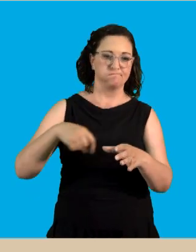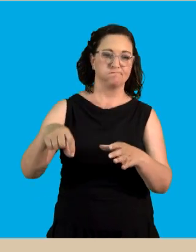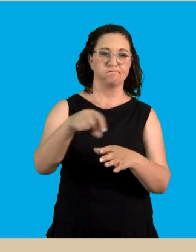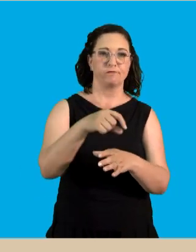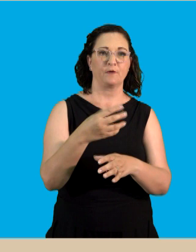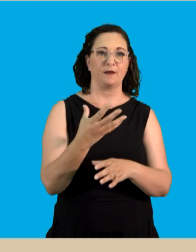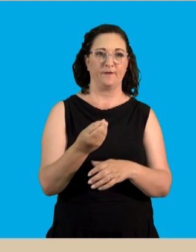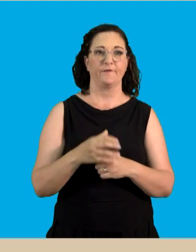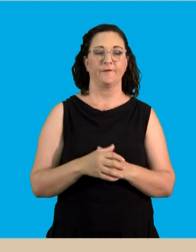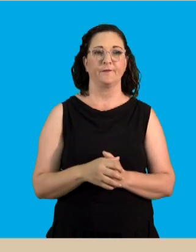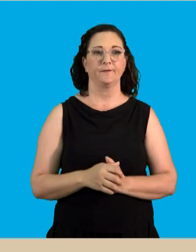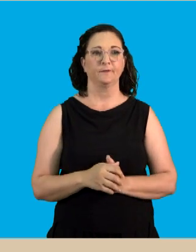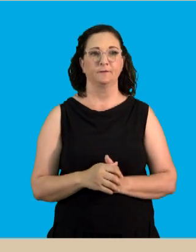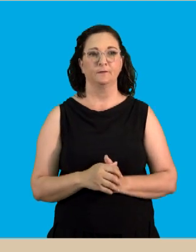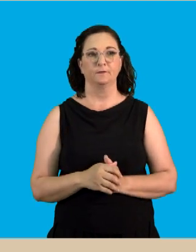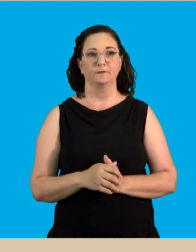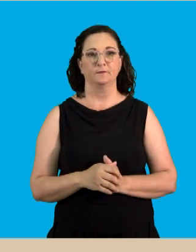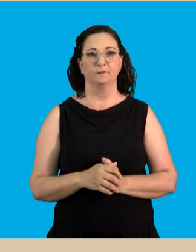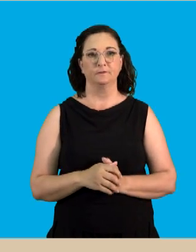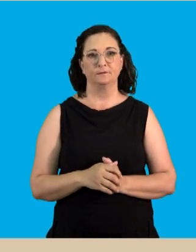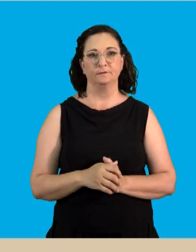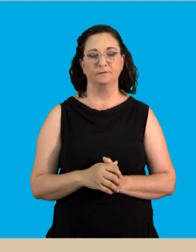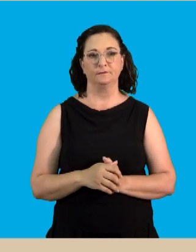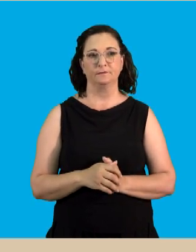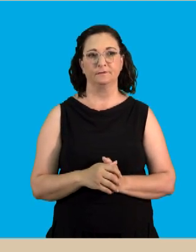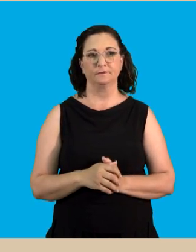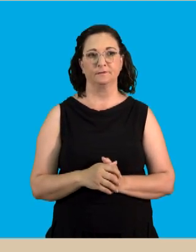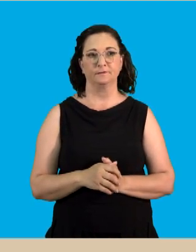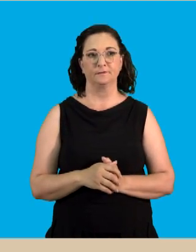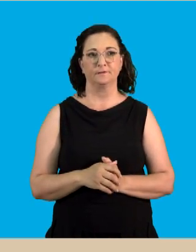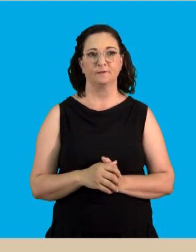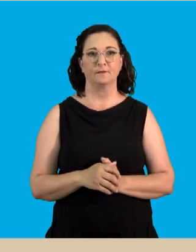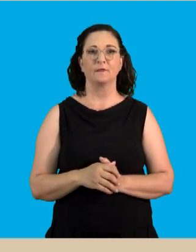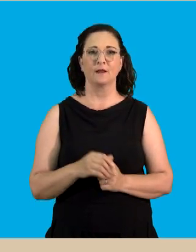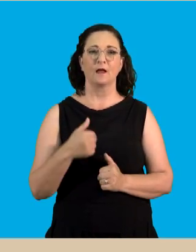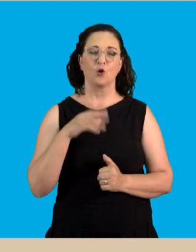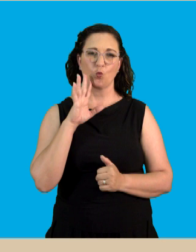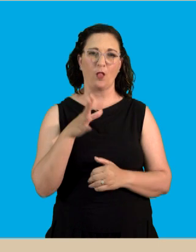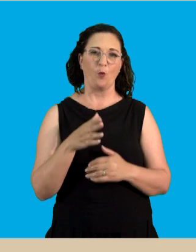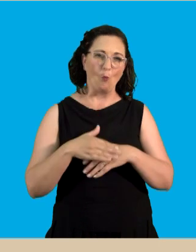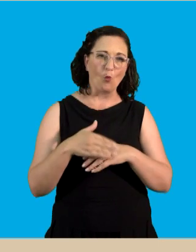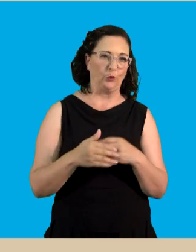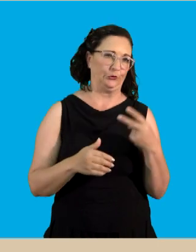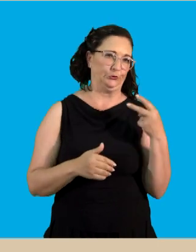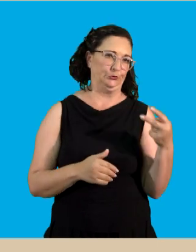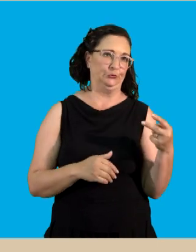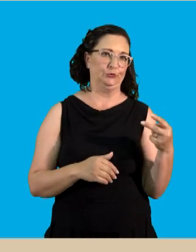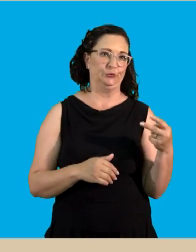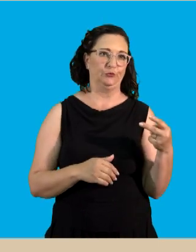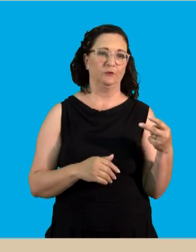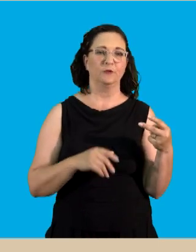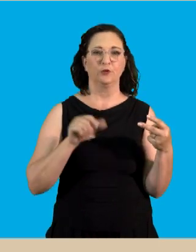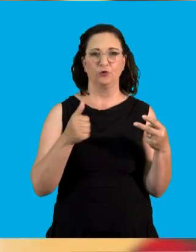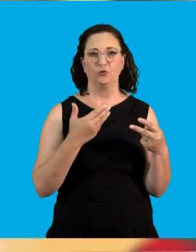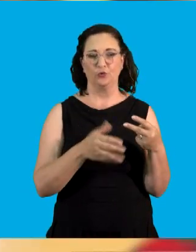disk around our Milky Way galaxy. So that is also the main parts. Okay, I'm gonna give you more than 2, guys, because remember there is the